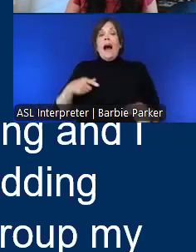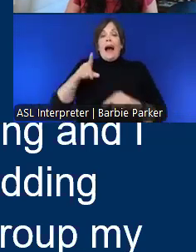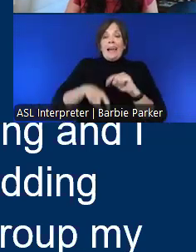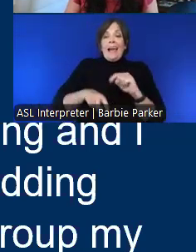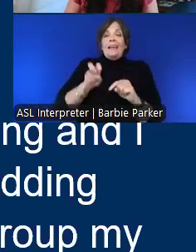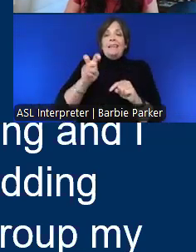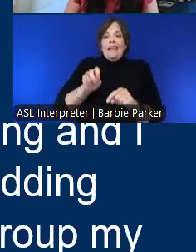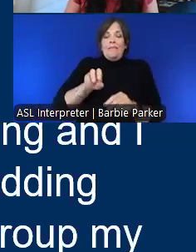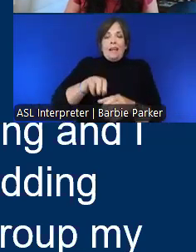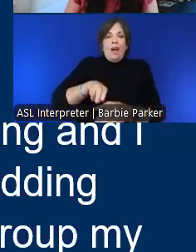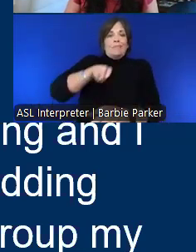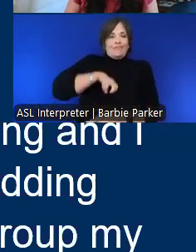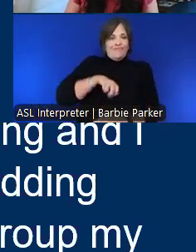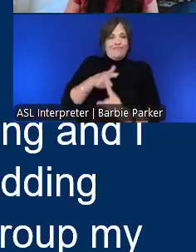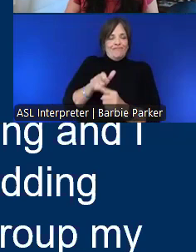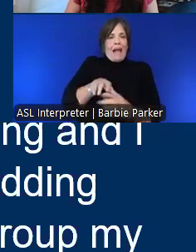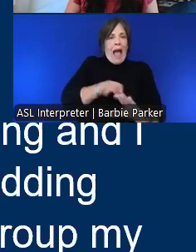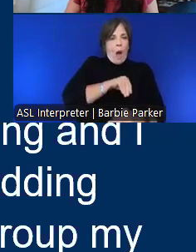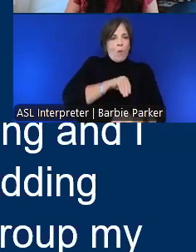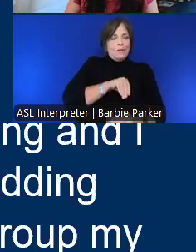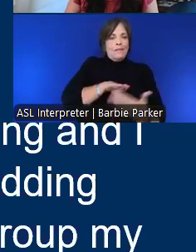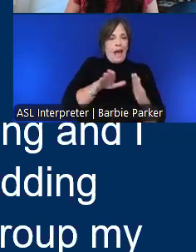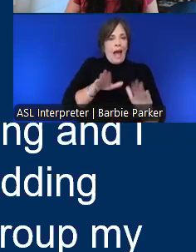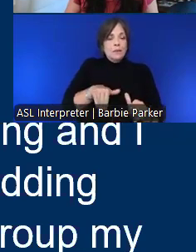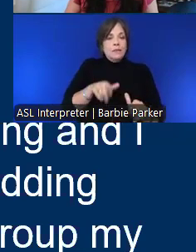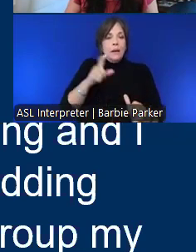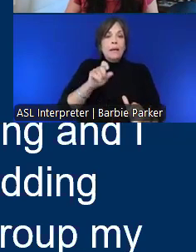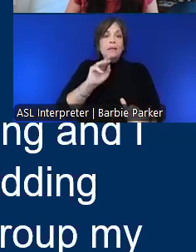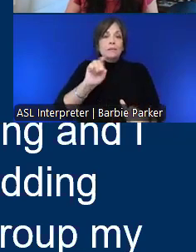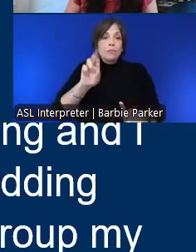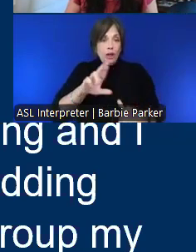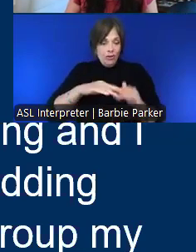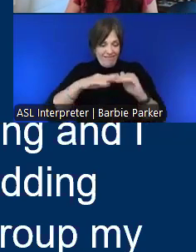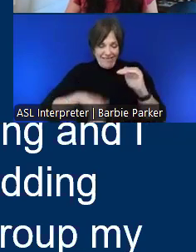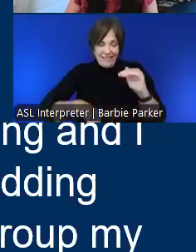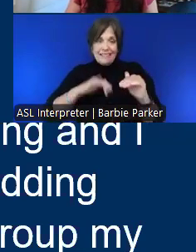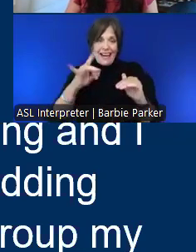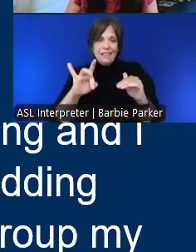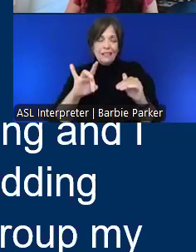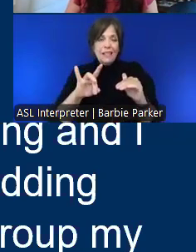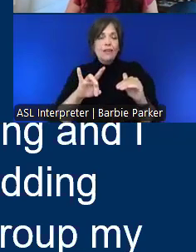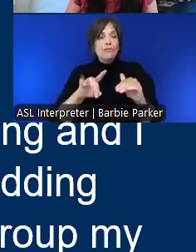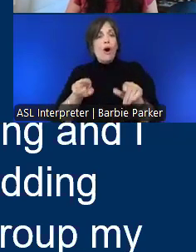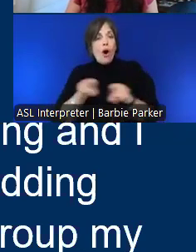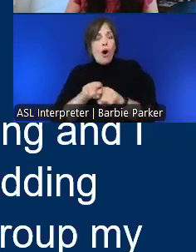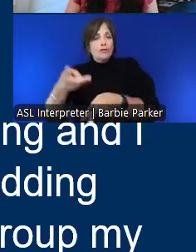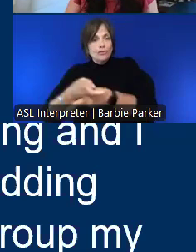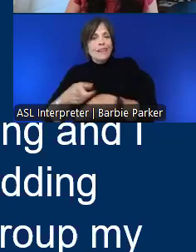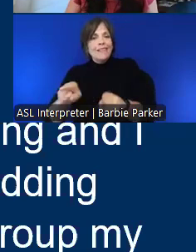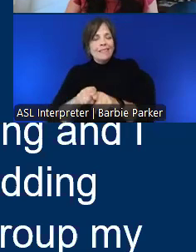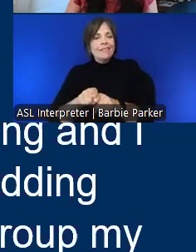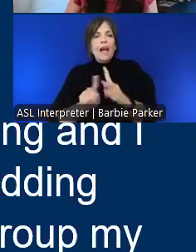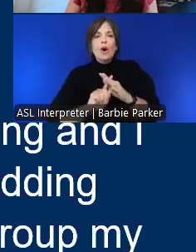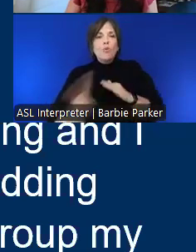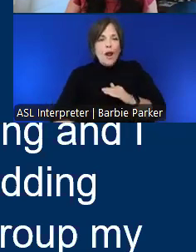many cases, minors are treated as runaways if they're reported. And so I would have been returned back to my abuser. It